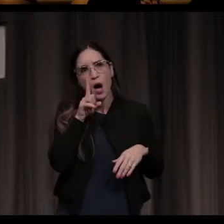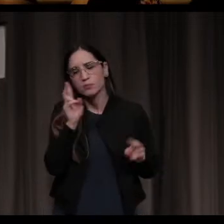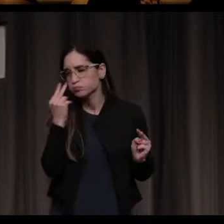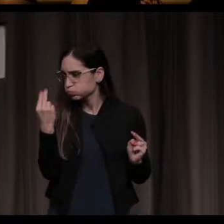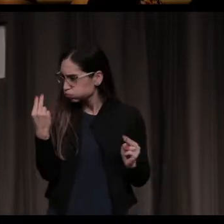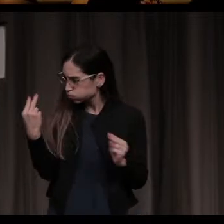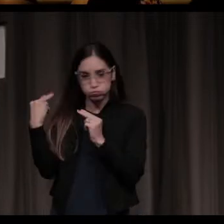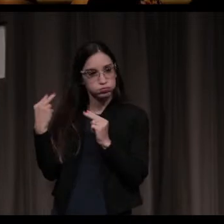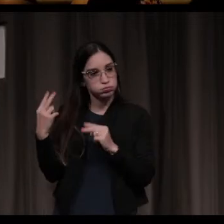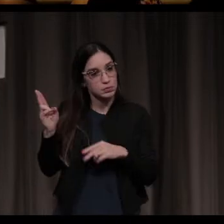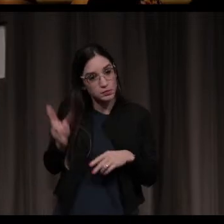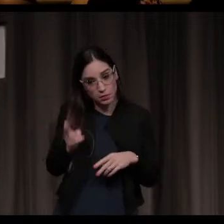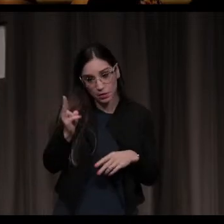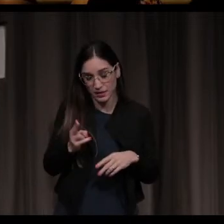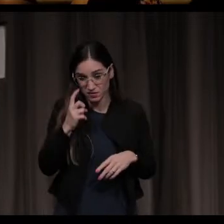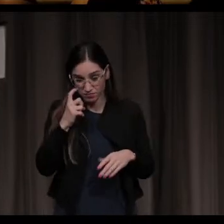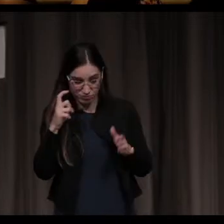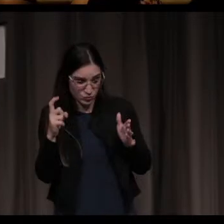oral histories.